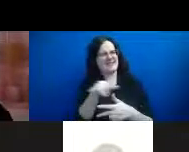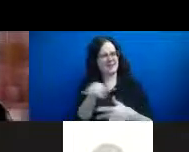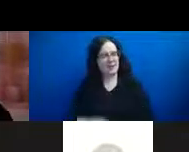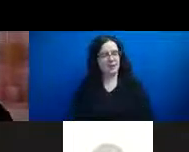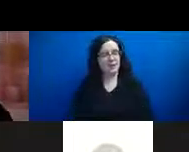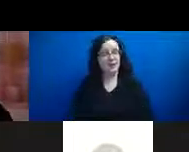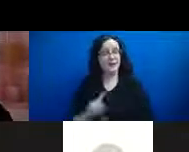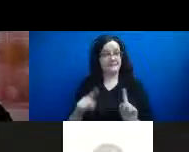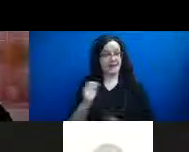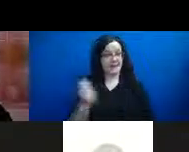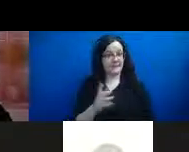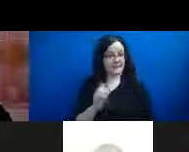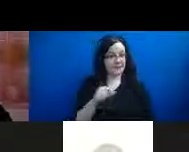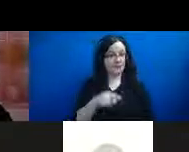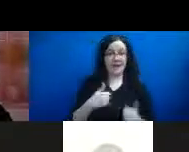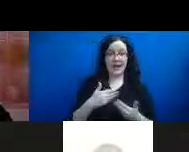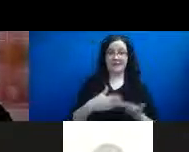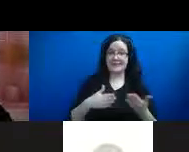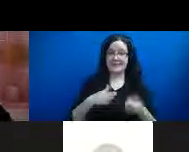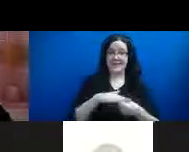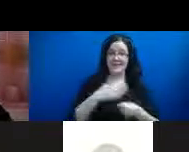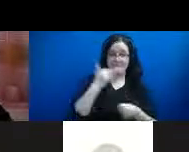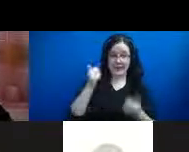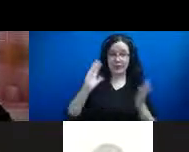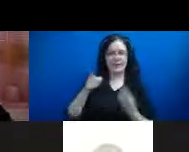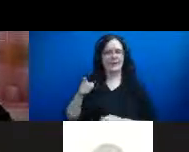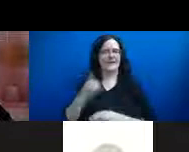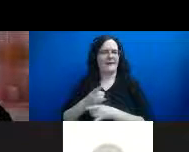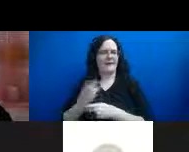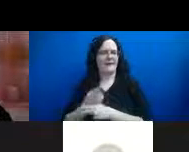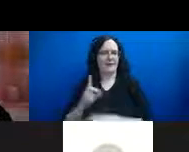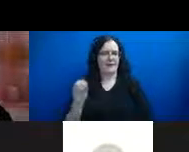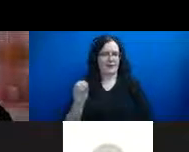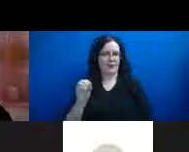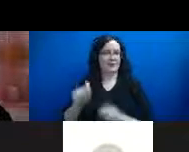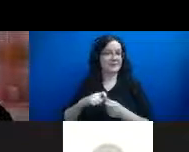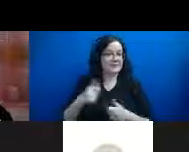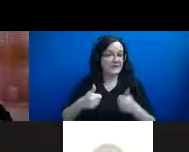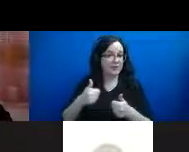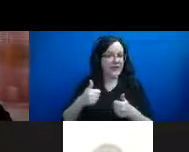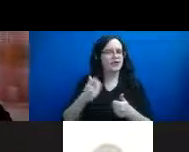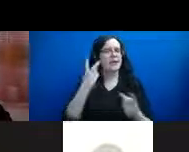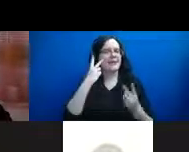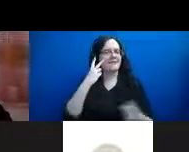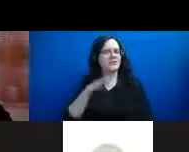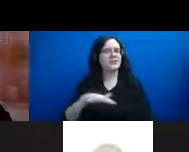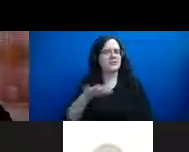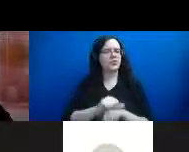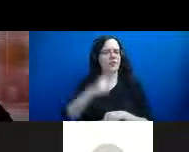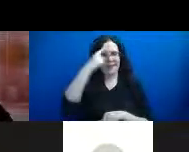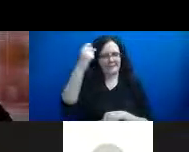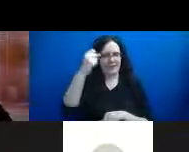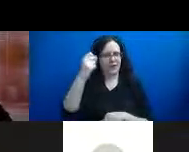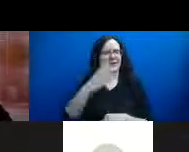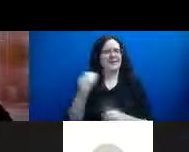better in gambling disorder versus alcohol use disorder. And that's specifically the visuospatial working memory and some verbal